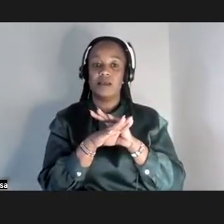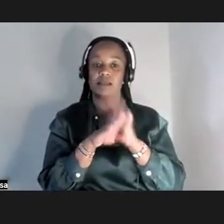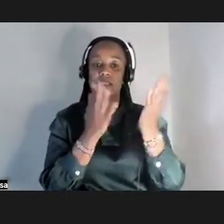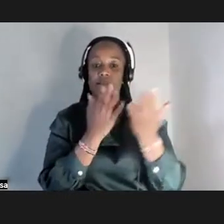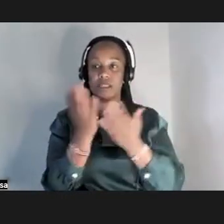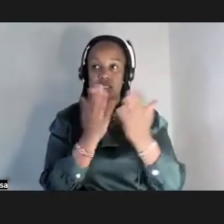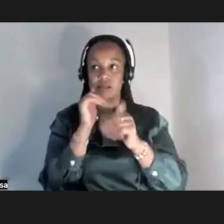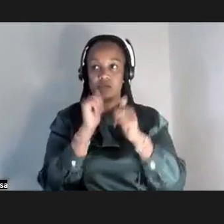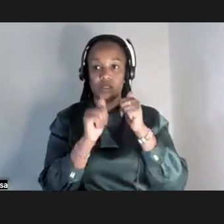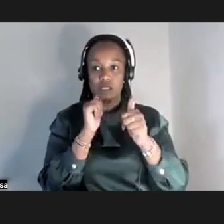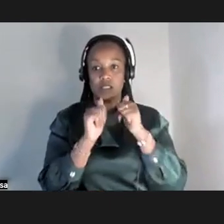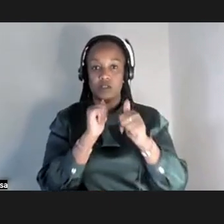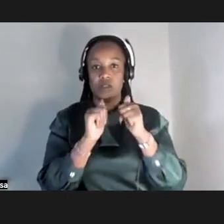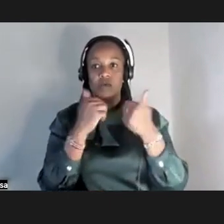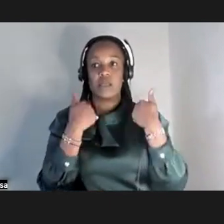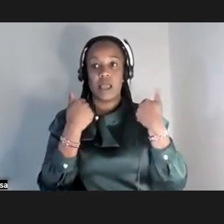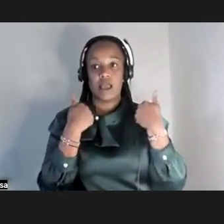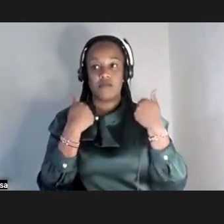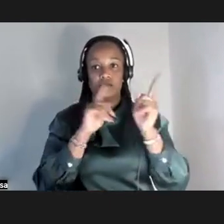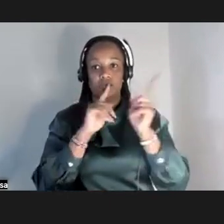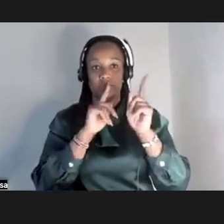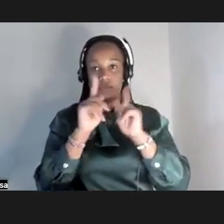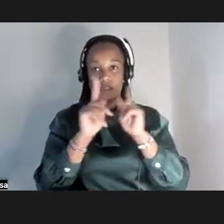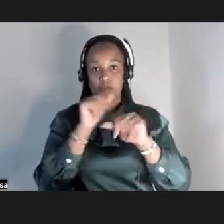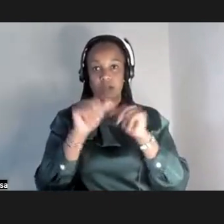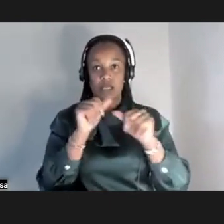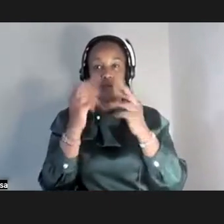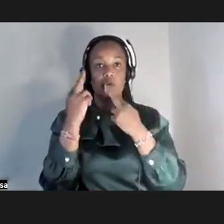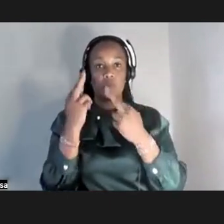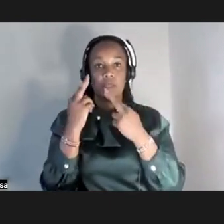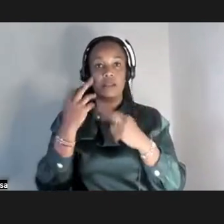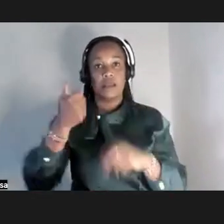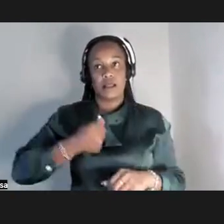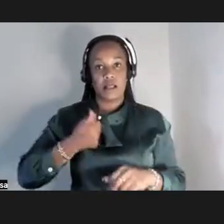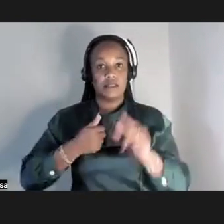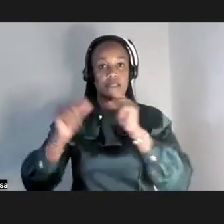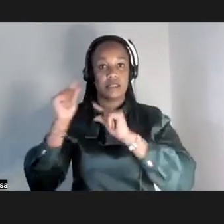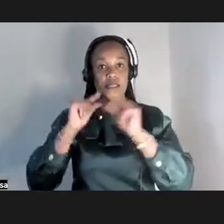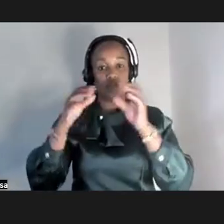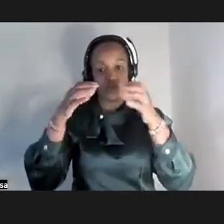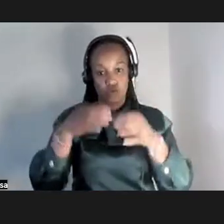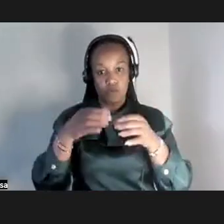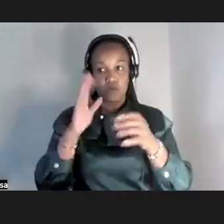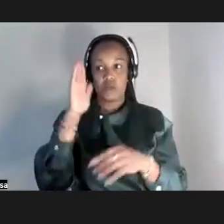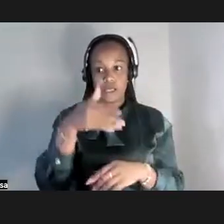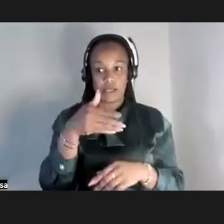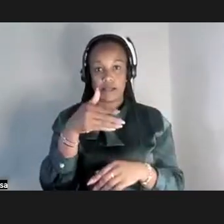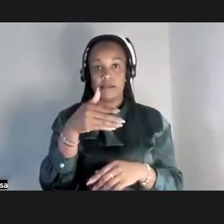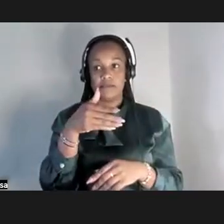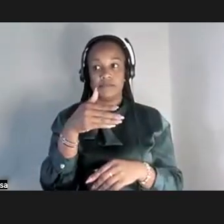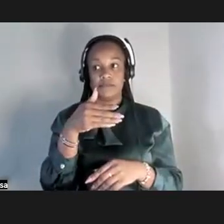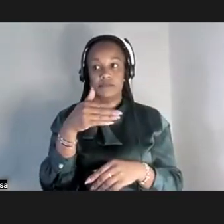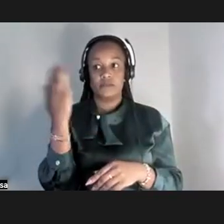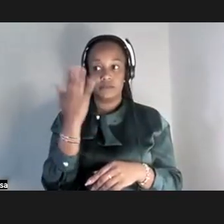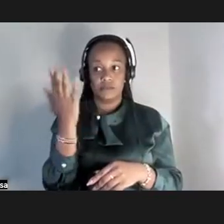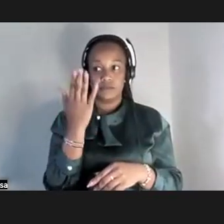to today. So I'm hoping the Girl Generation group will be able to put that slide up now, or maybe we can weave that